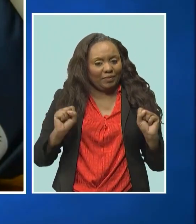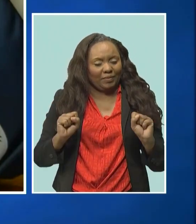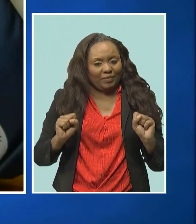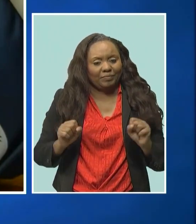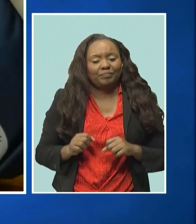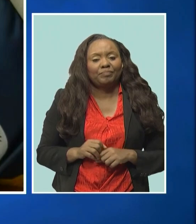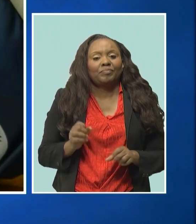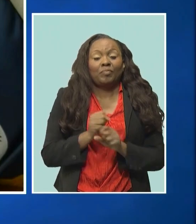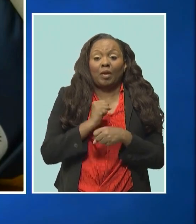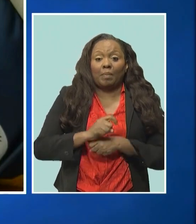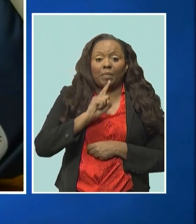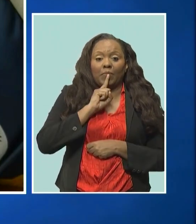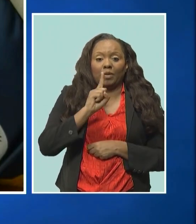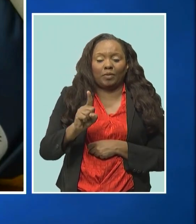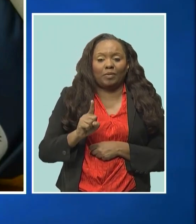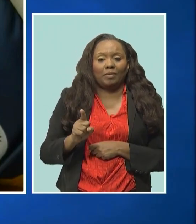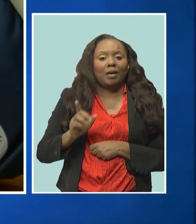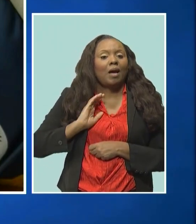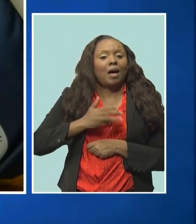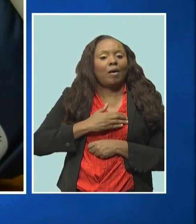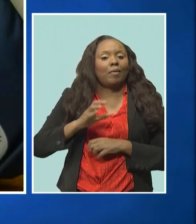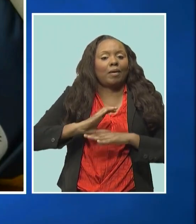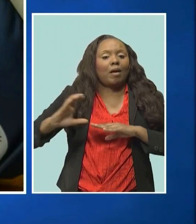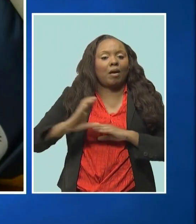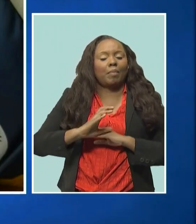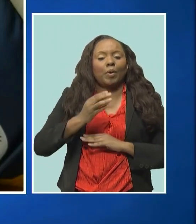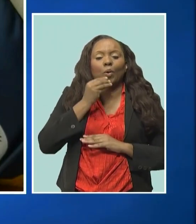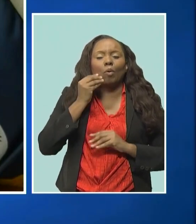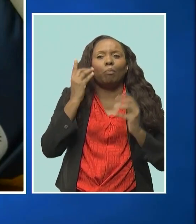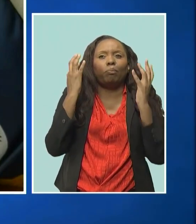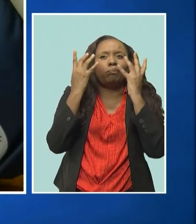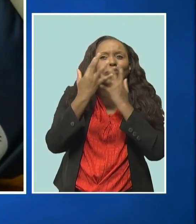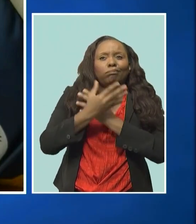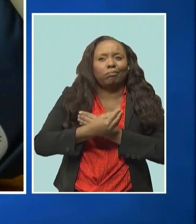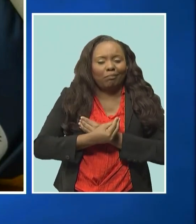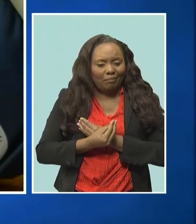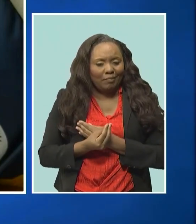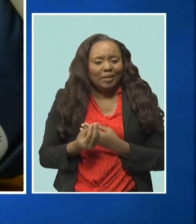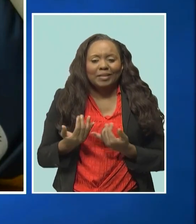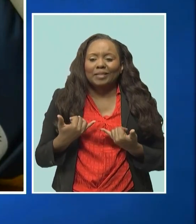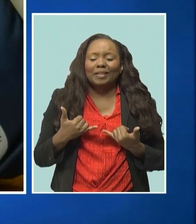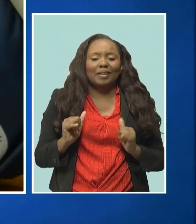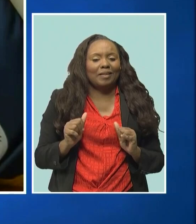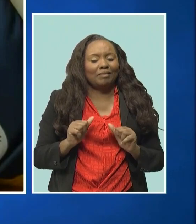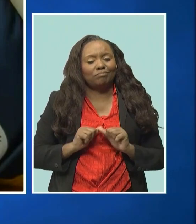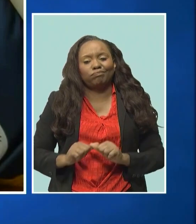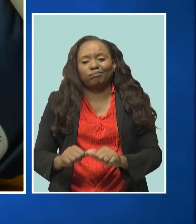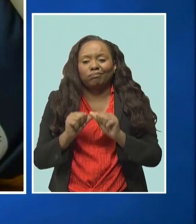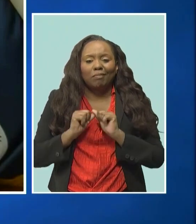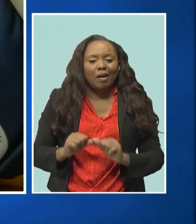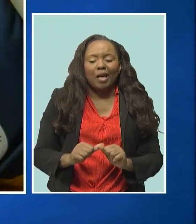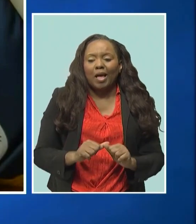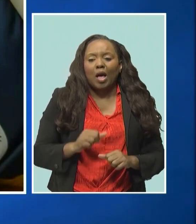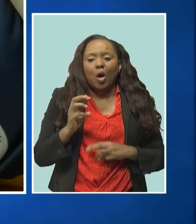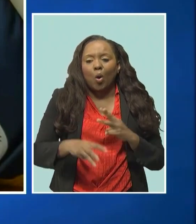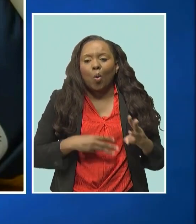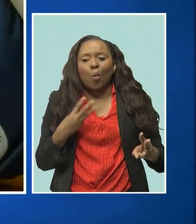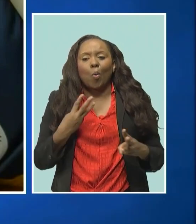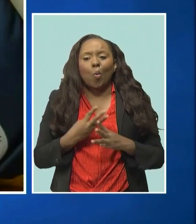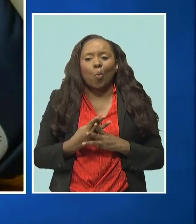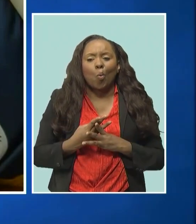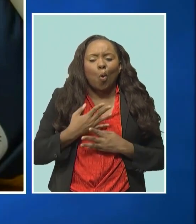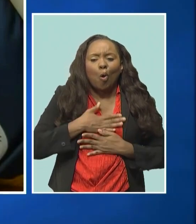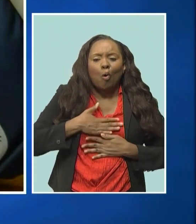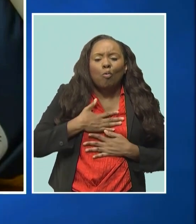ensure that this Caribbean paradise that we all call home remain globally competitive and maintains its appeal